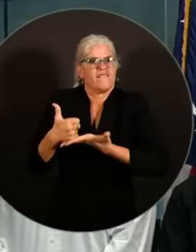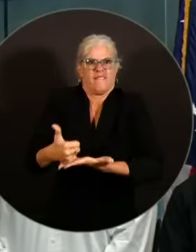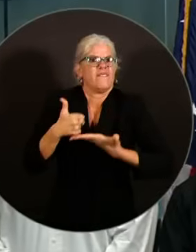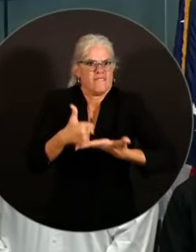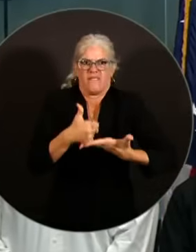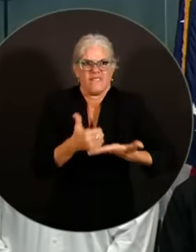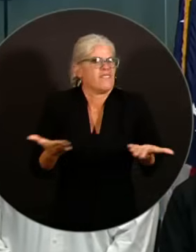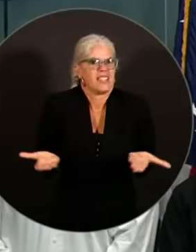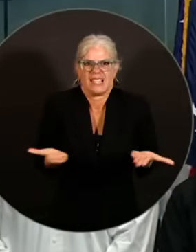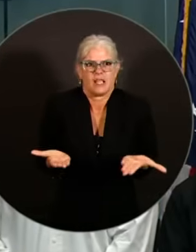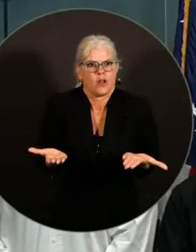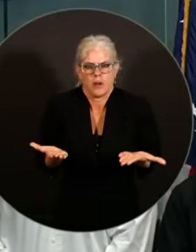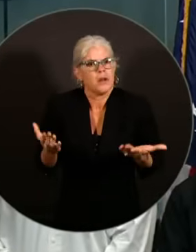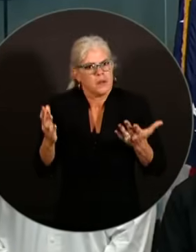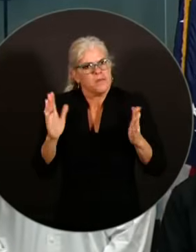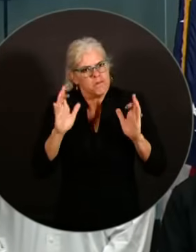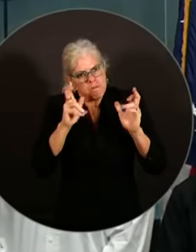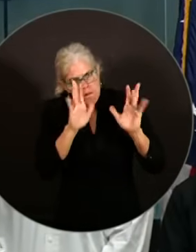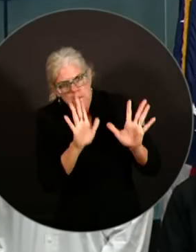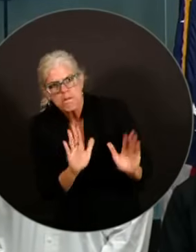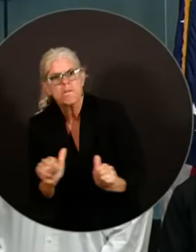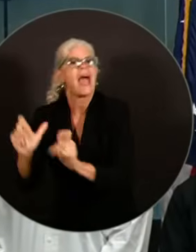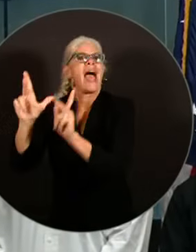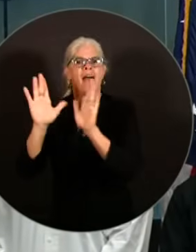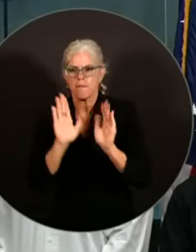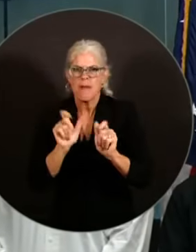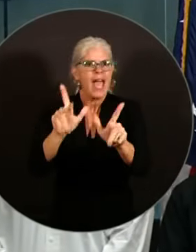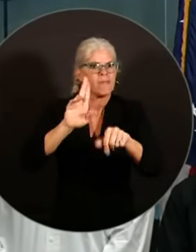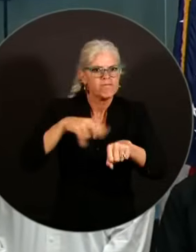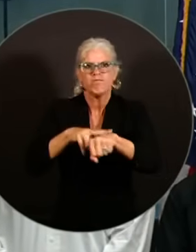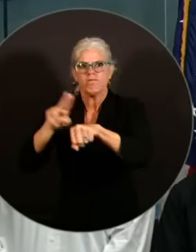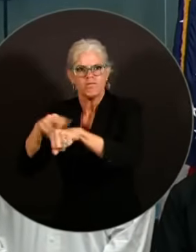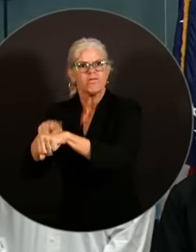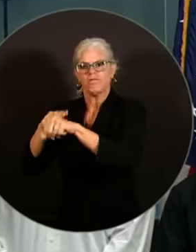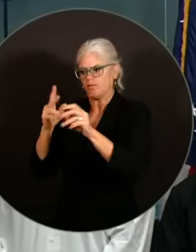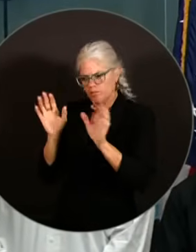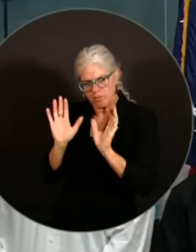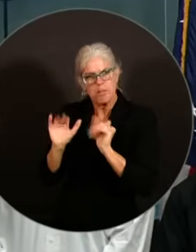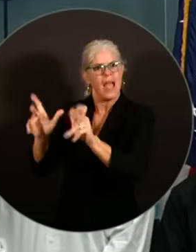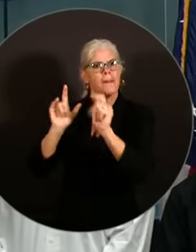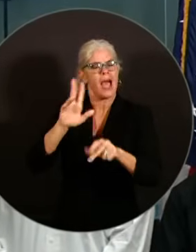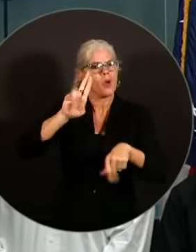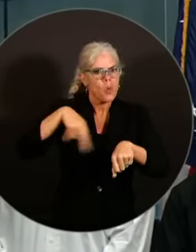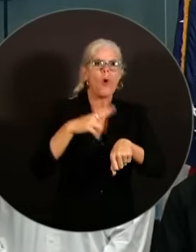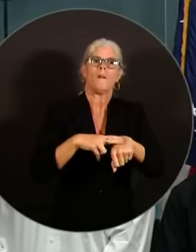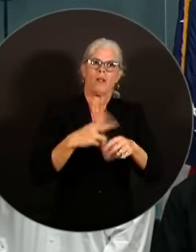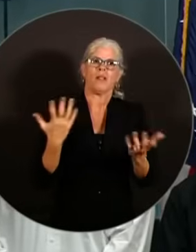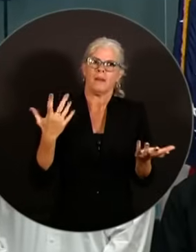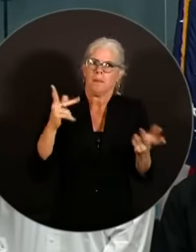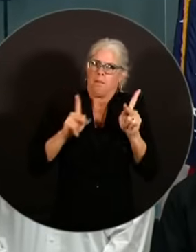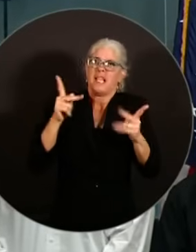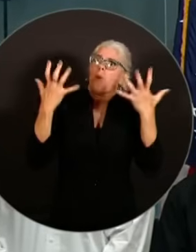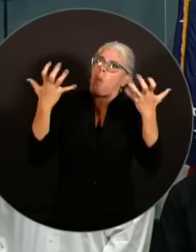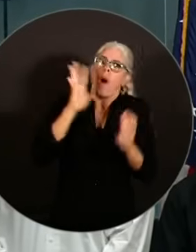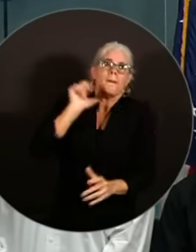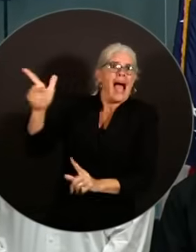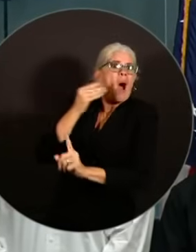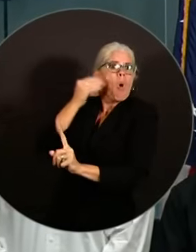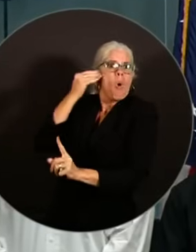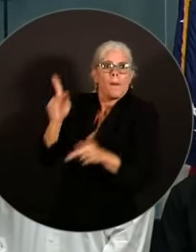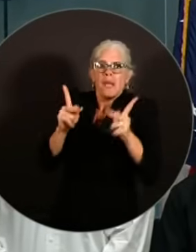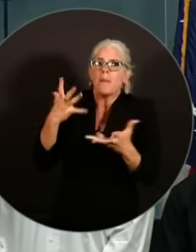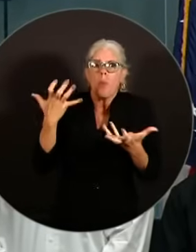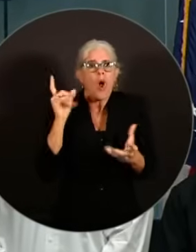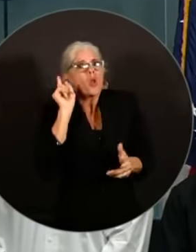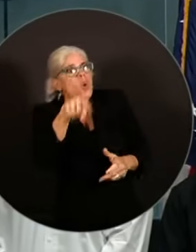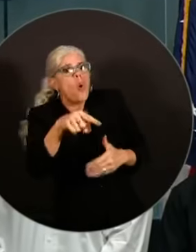to be able to mitigate and get people back on their feet and get the state moving again. I think that's what people want. They want to get back in their homes. They want to see